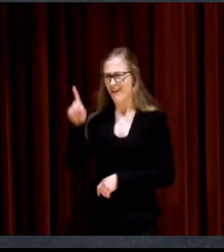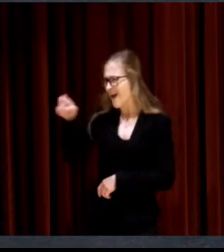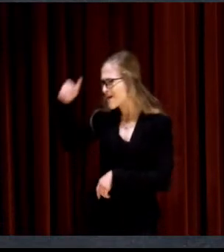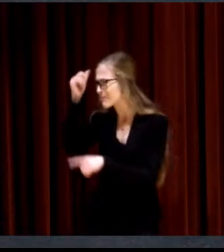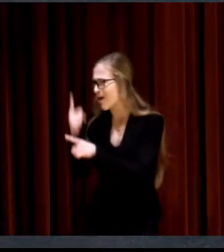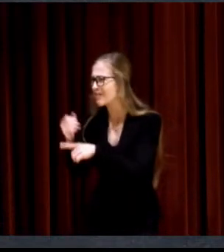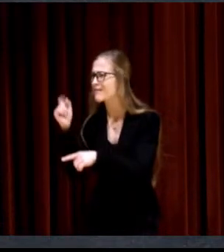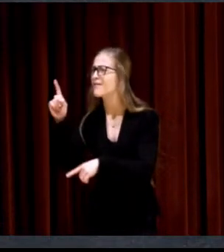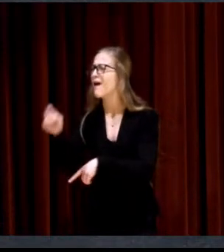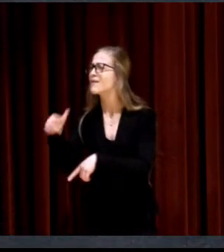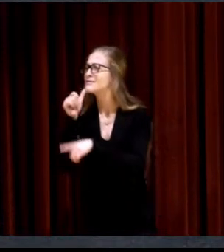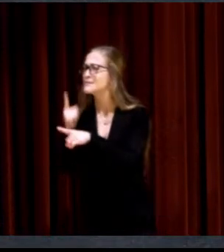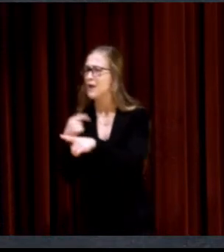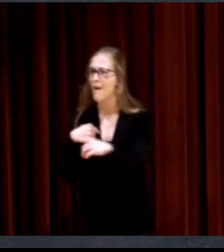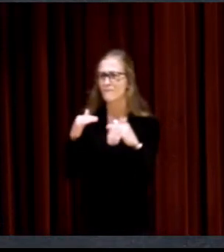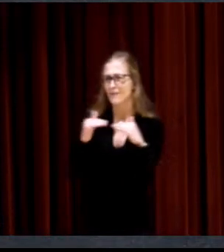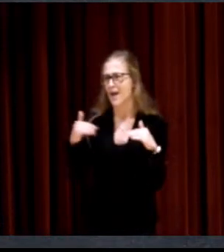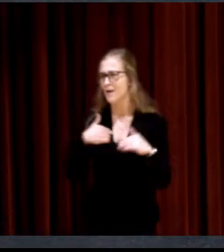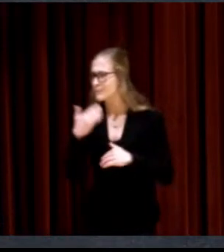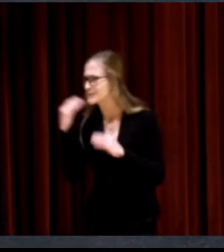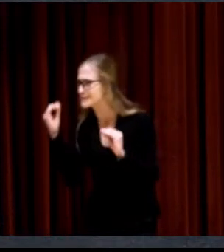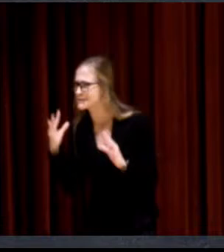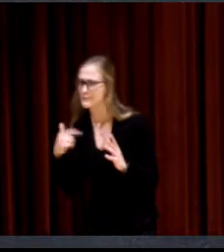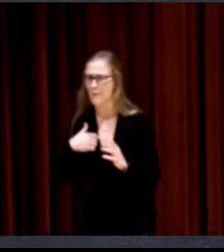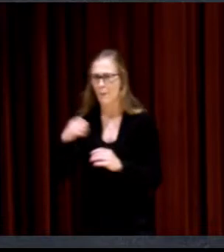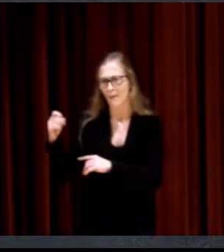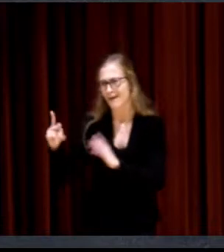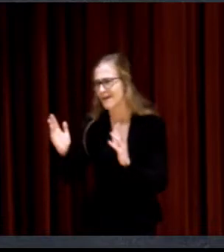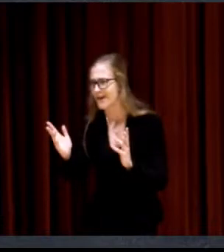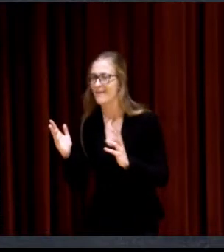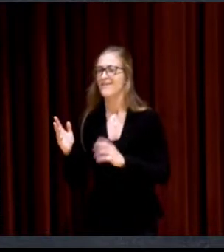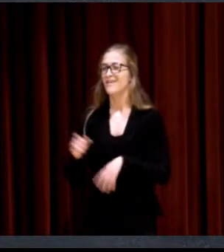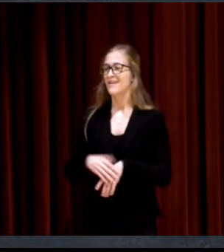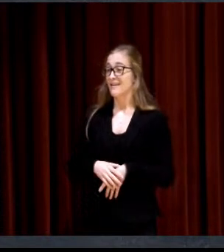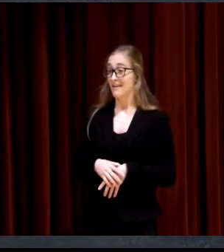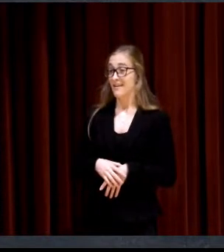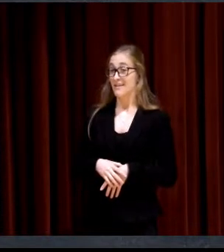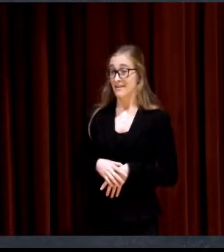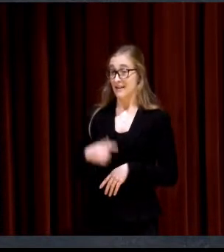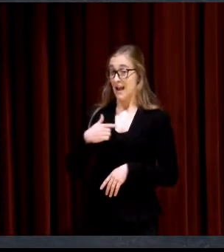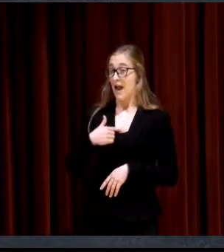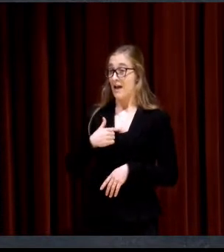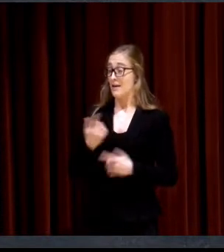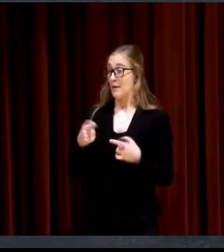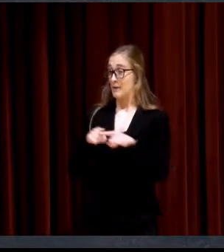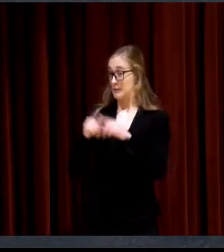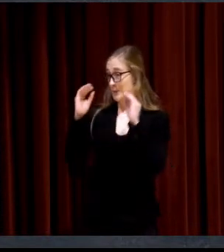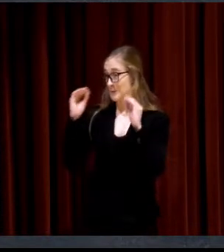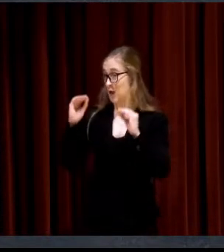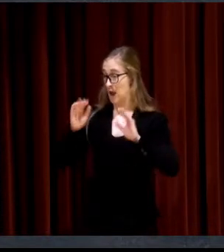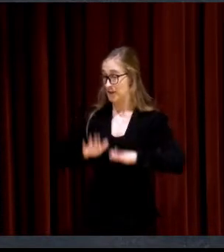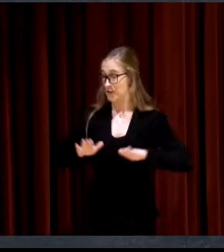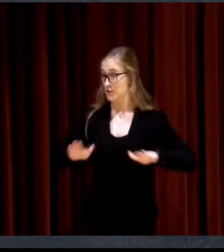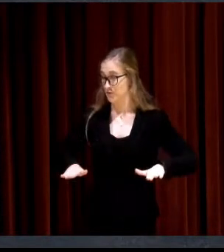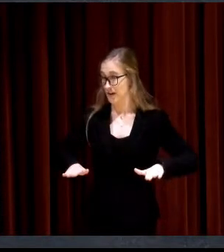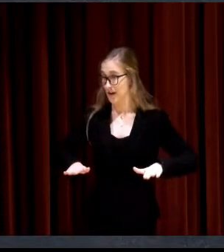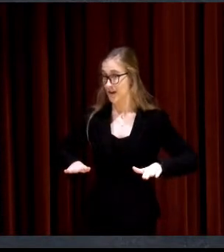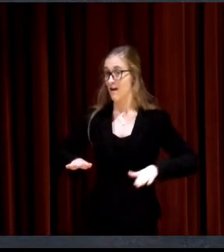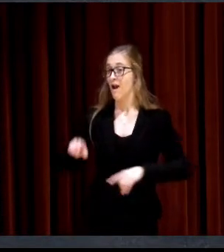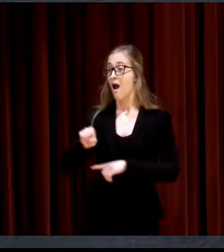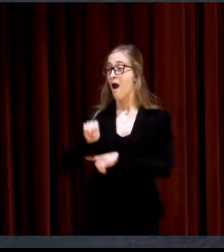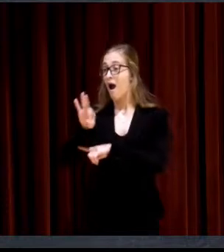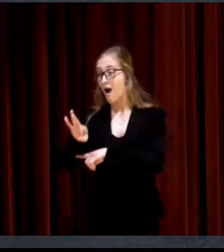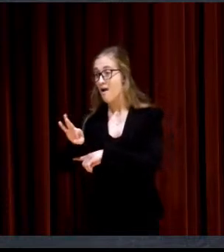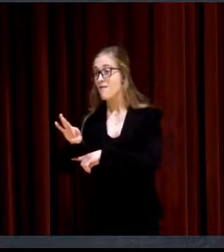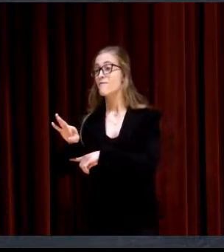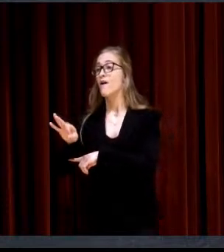brothers and sisters whether I'm fair or unfair. Believe it or not, there were times that I even taught children of